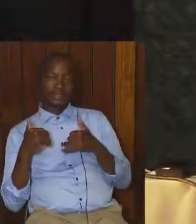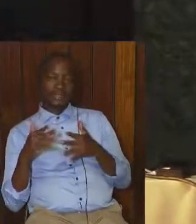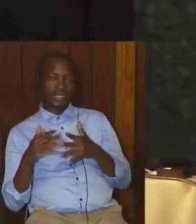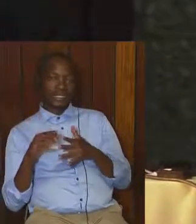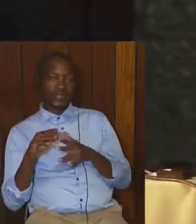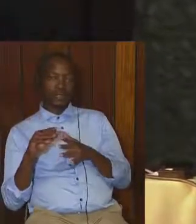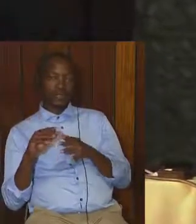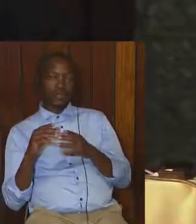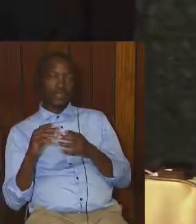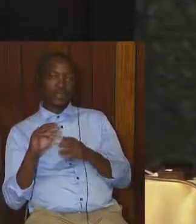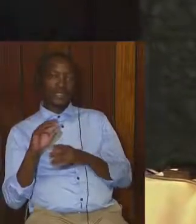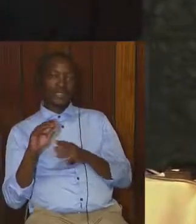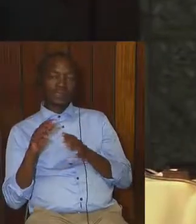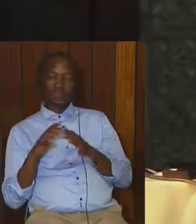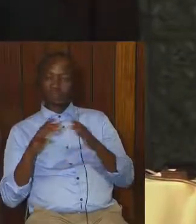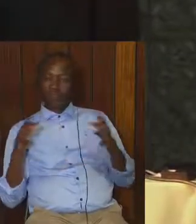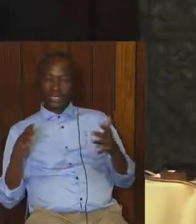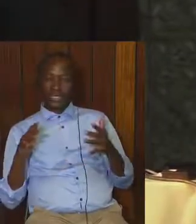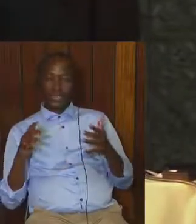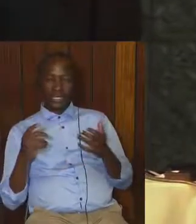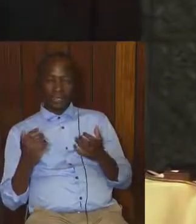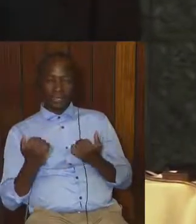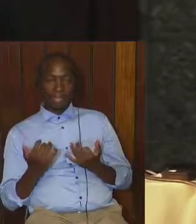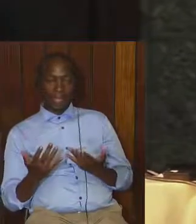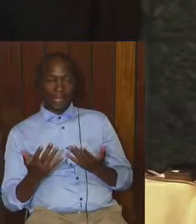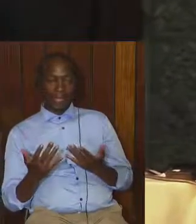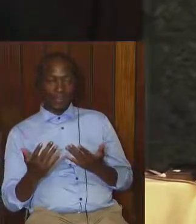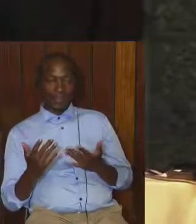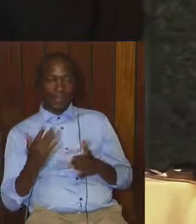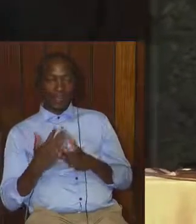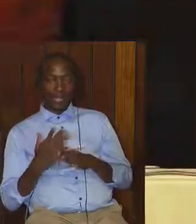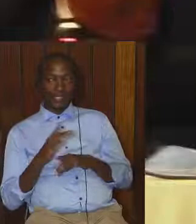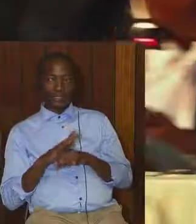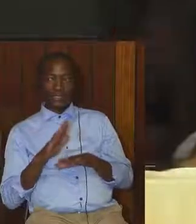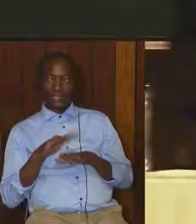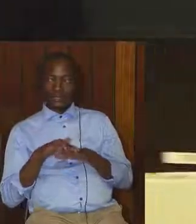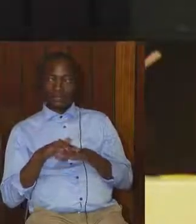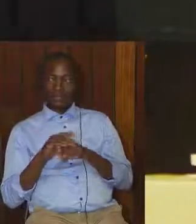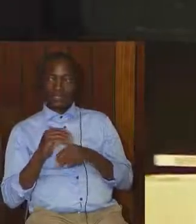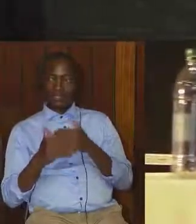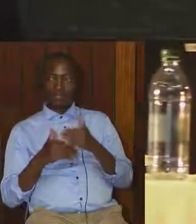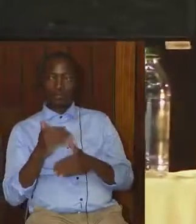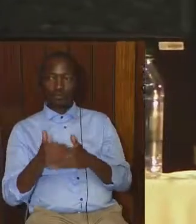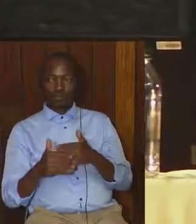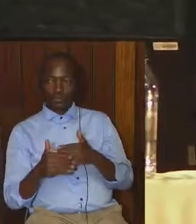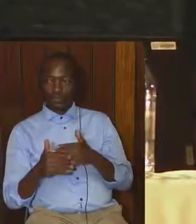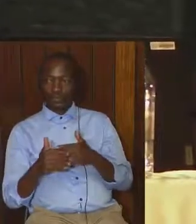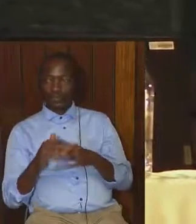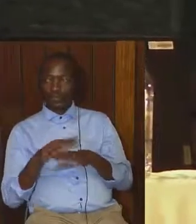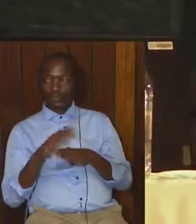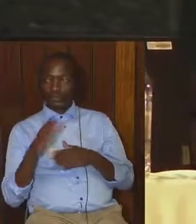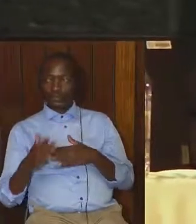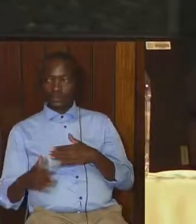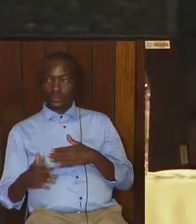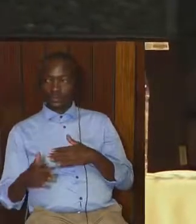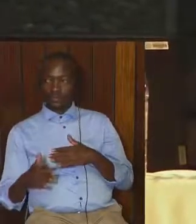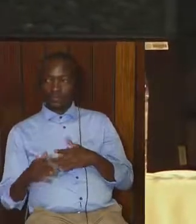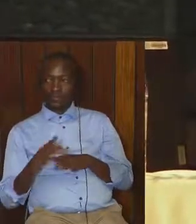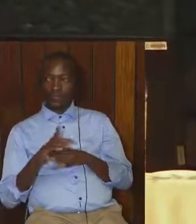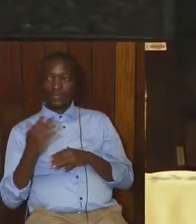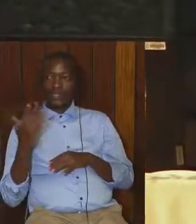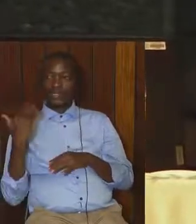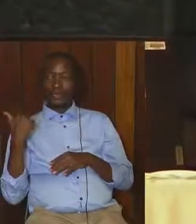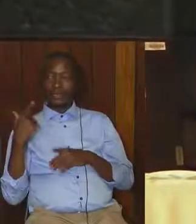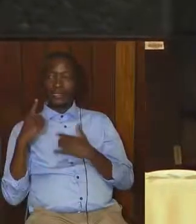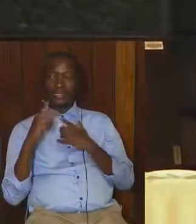major earthworks. There is much progress on site as it is. We were saying that in the previous report, we were saying